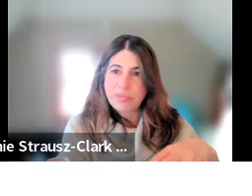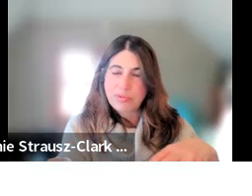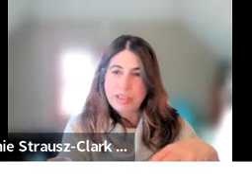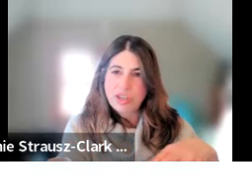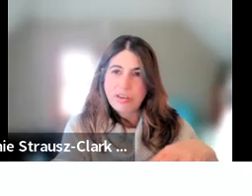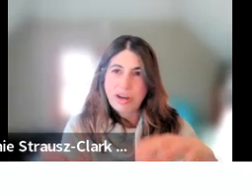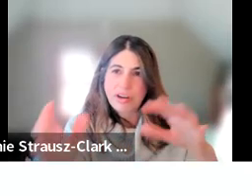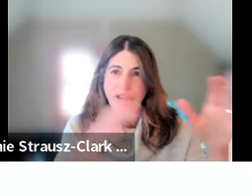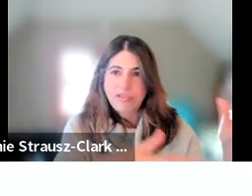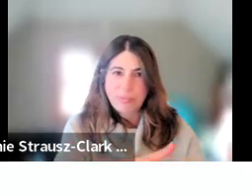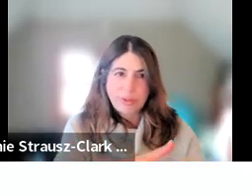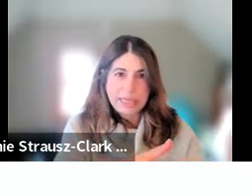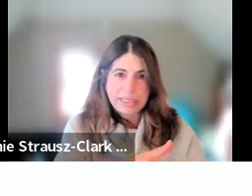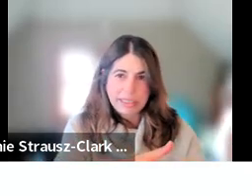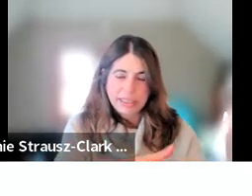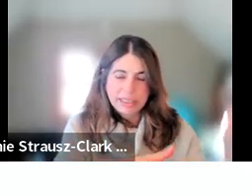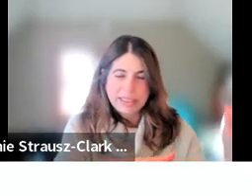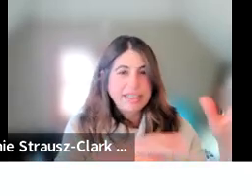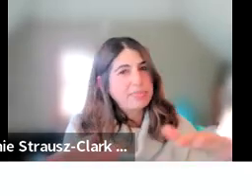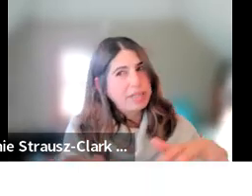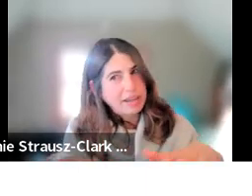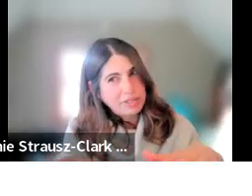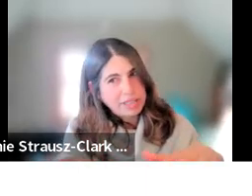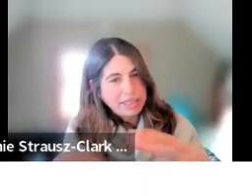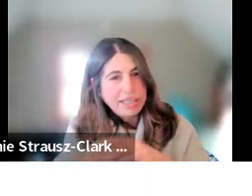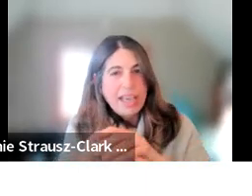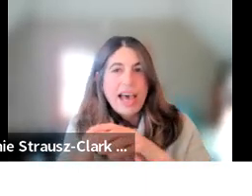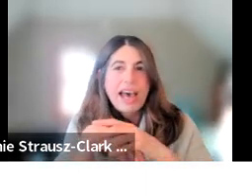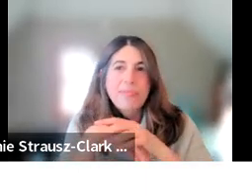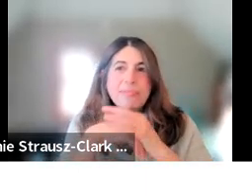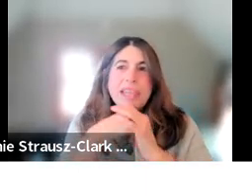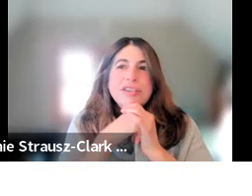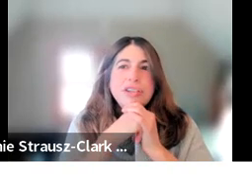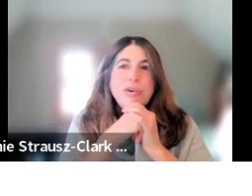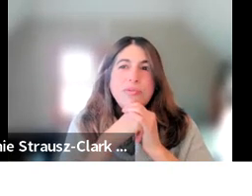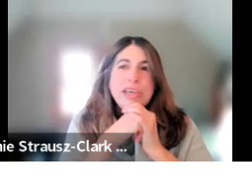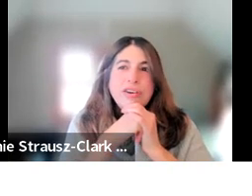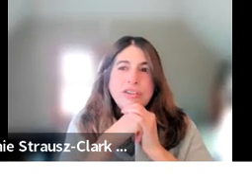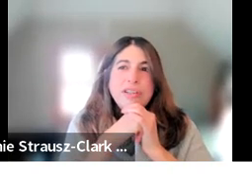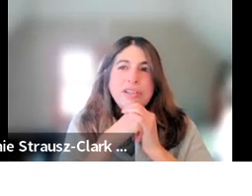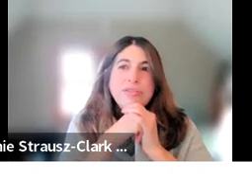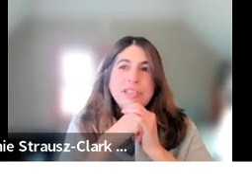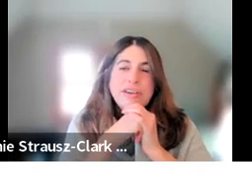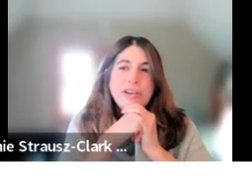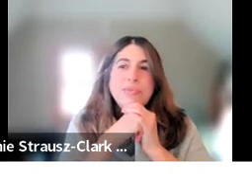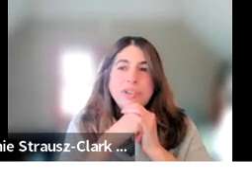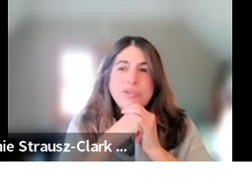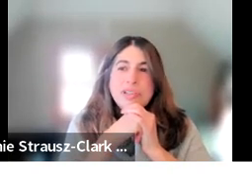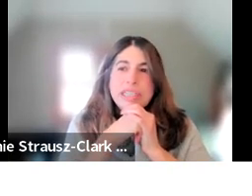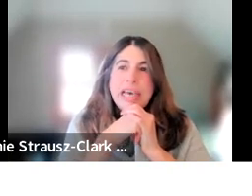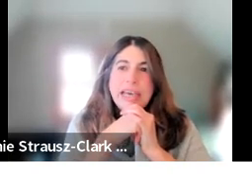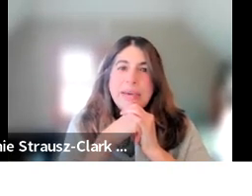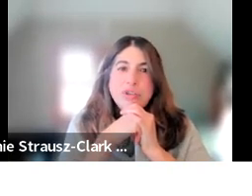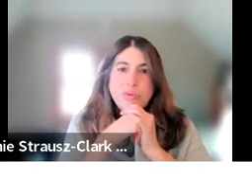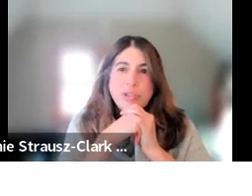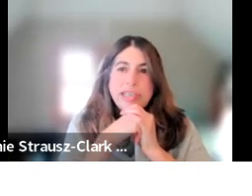and engagement with each other and away from presenting. Today's meeting notwithstanding. So we are doing this newsletter, and then we'll use